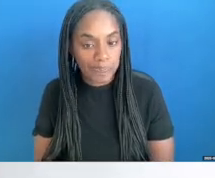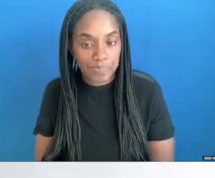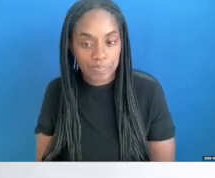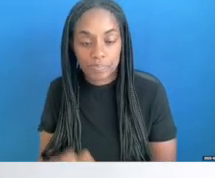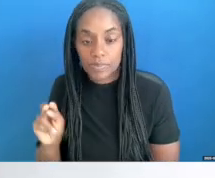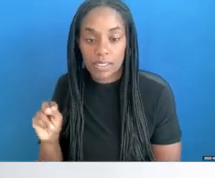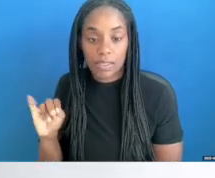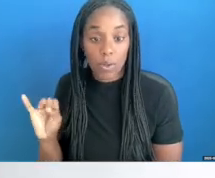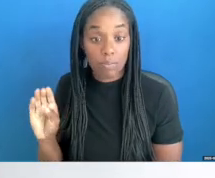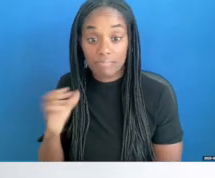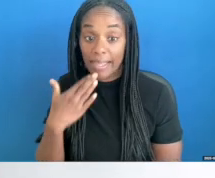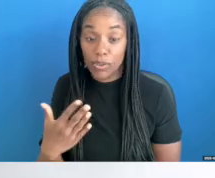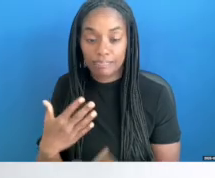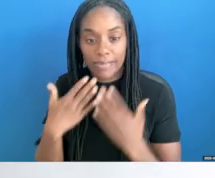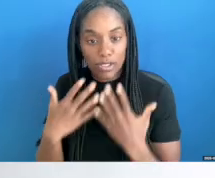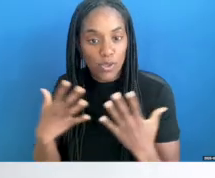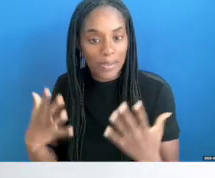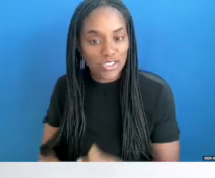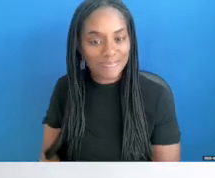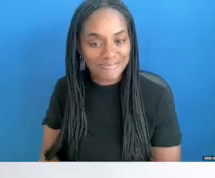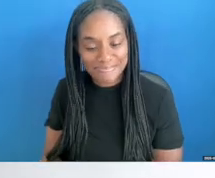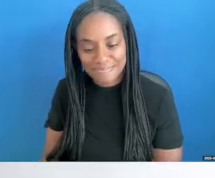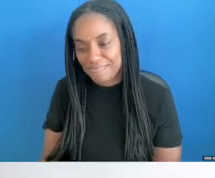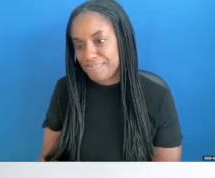Sure. Thank you so much, Rabina.